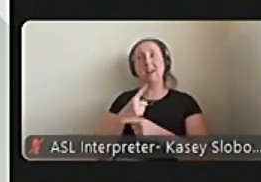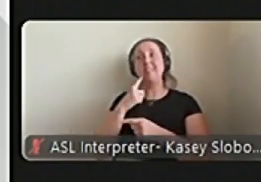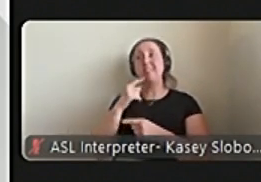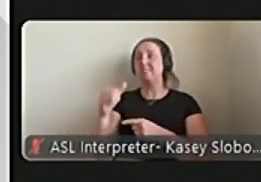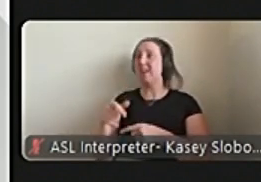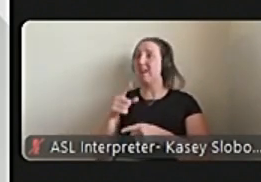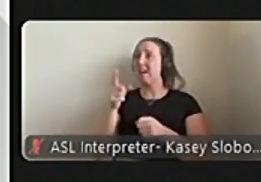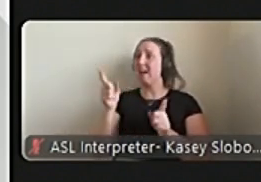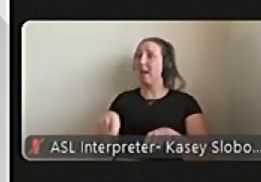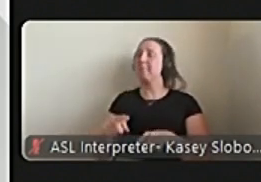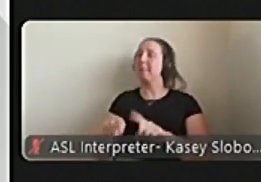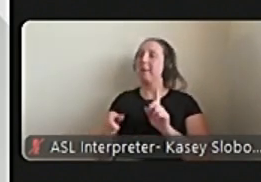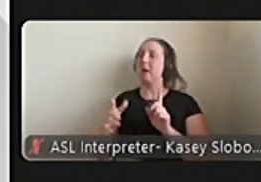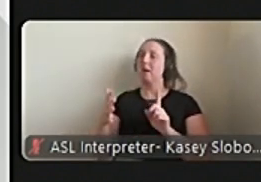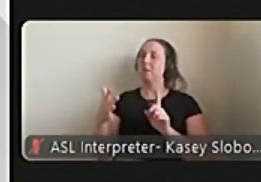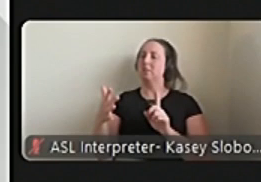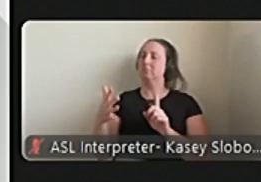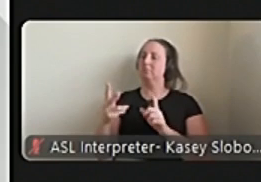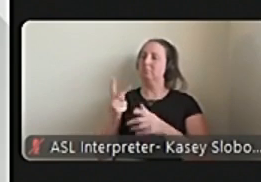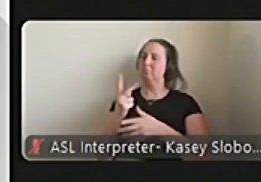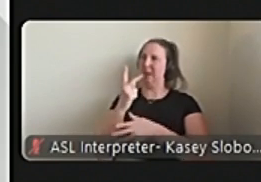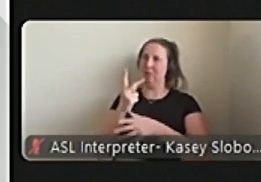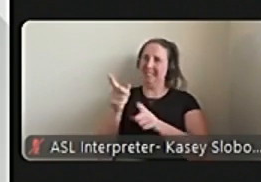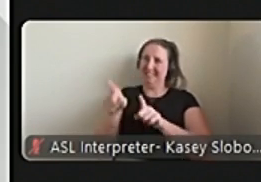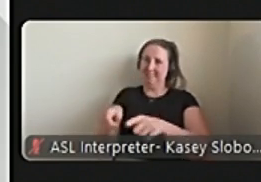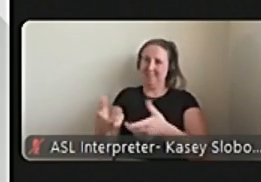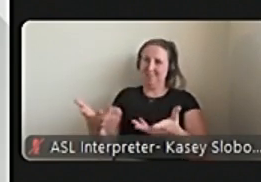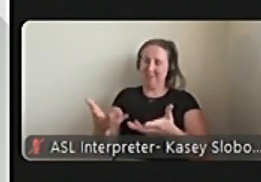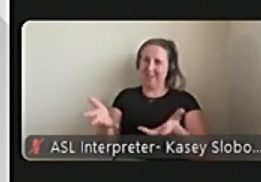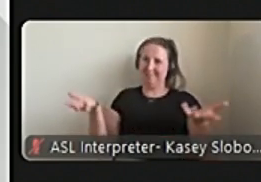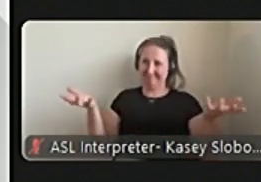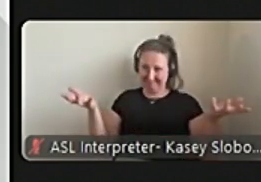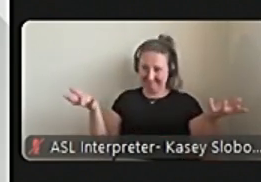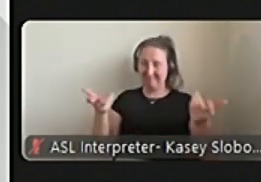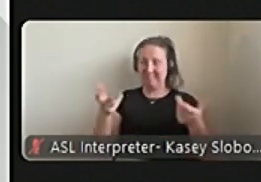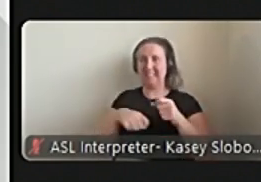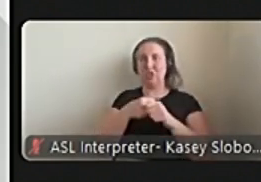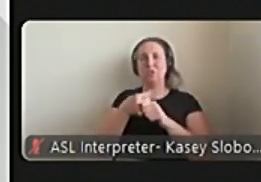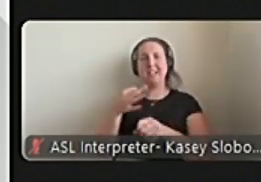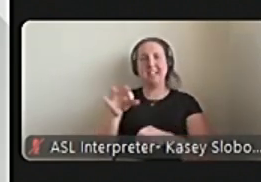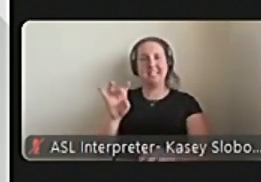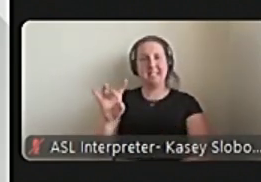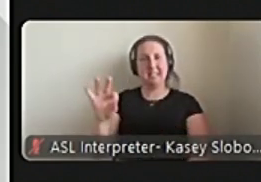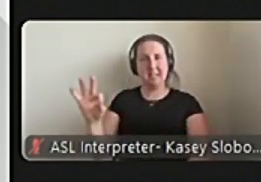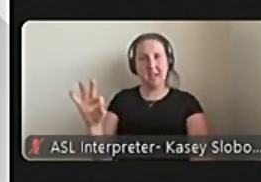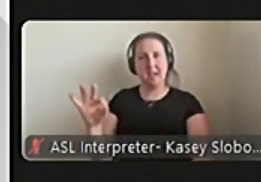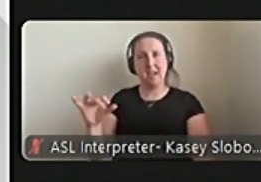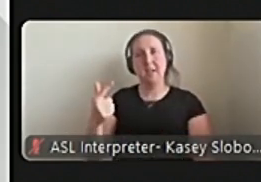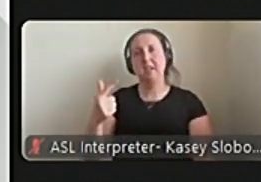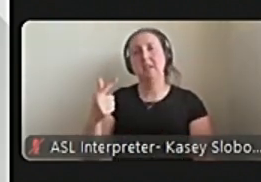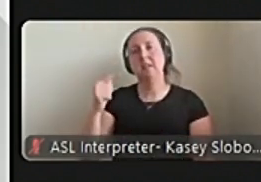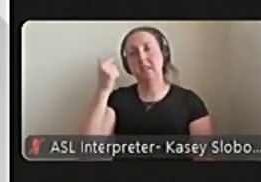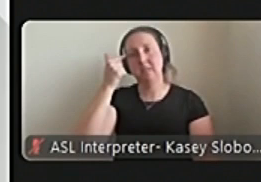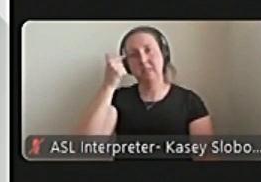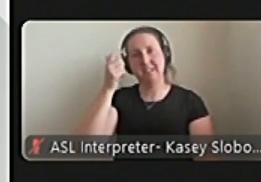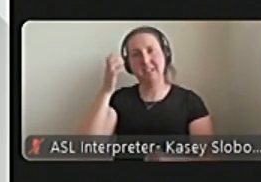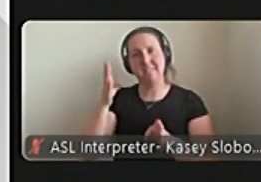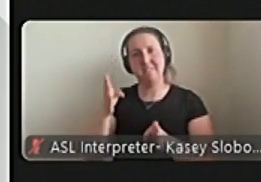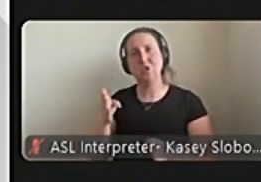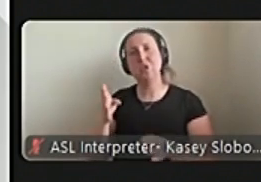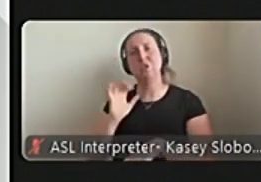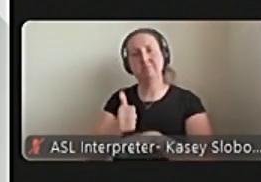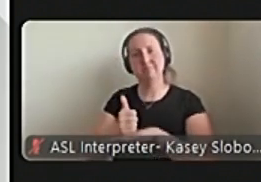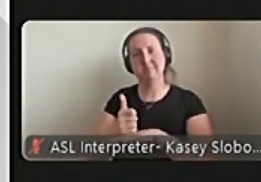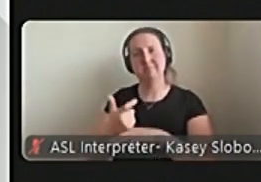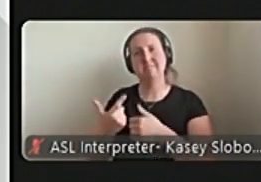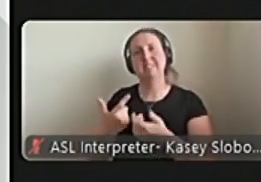know where all the priorities went. In 1989, Governor Ben Nelson put together a task force,